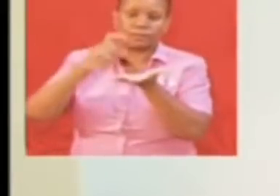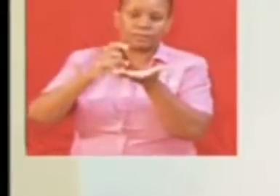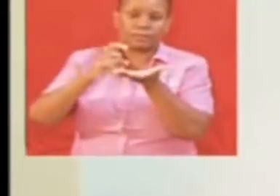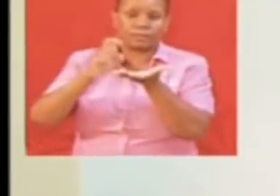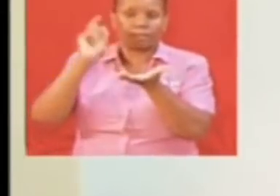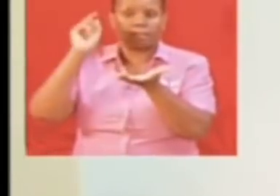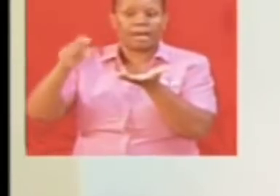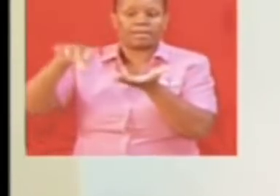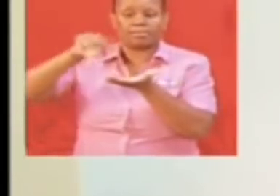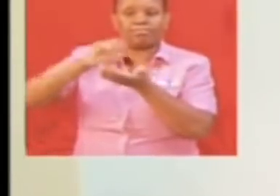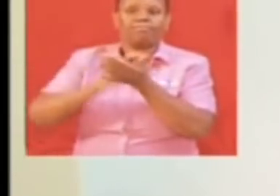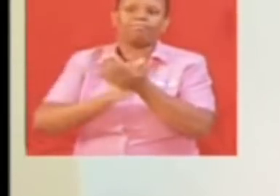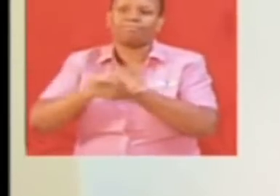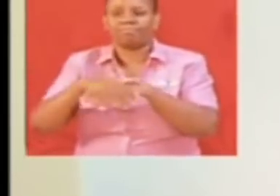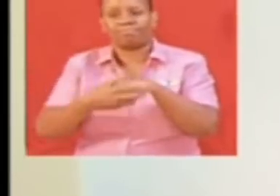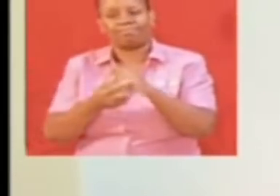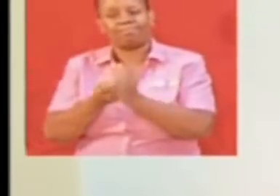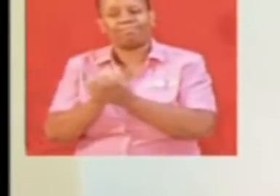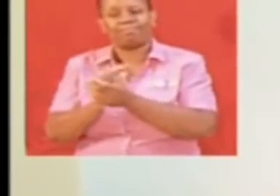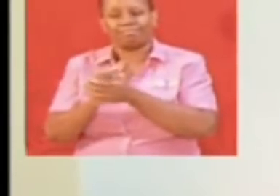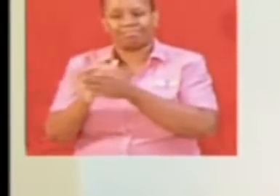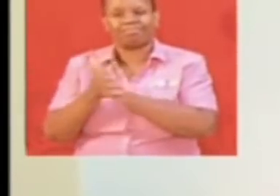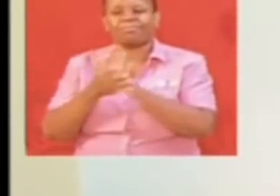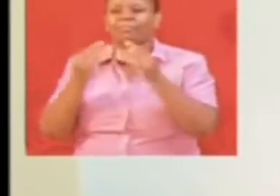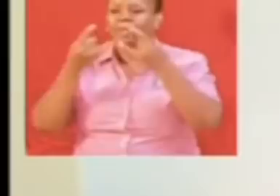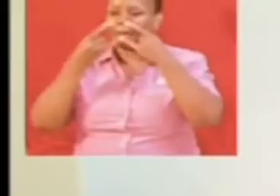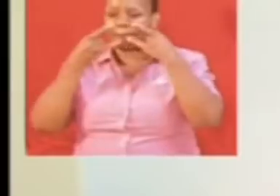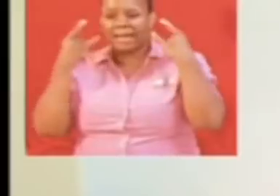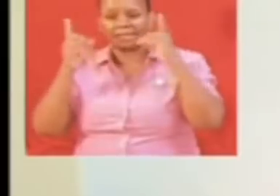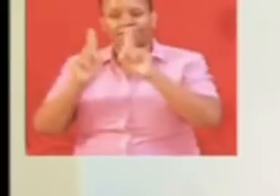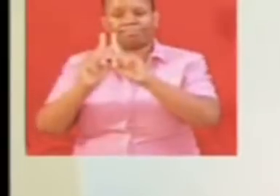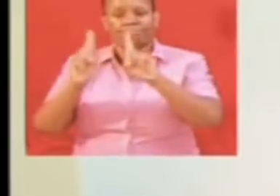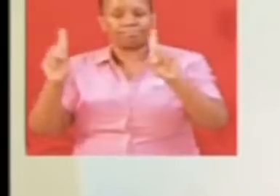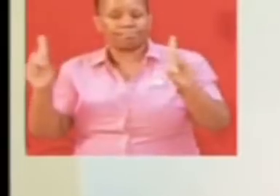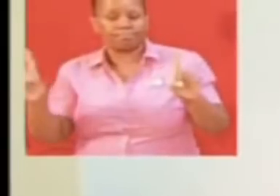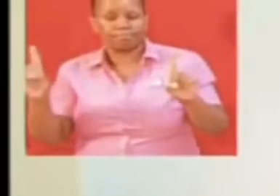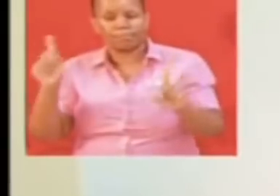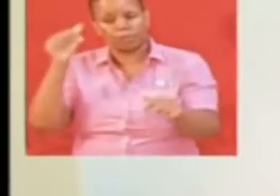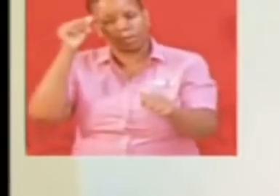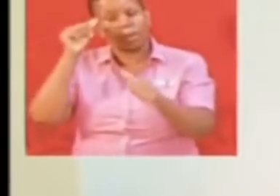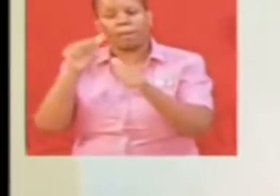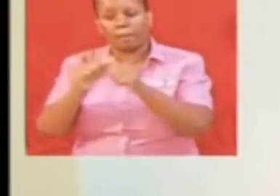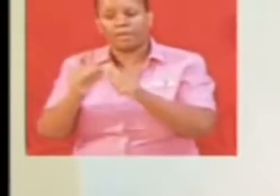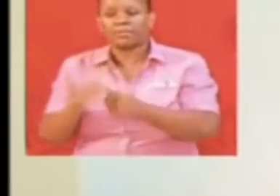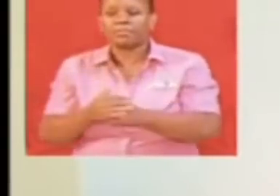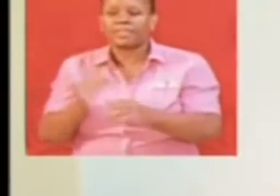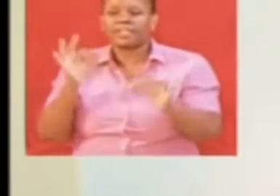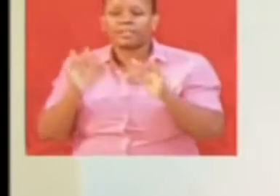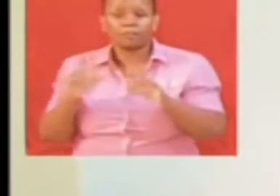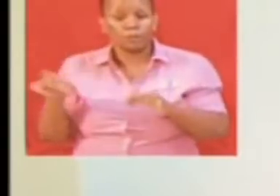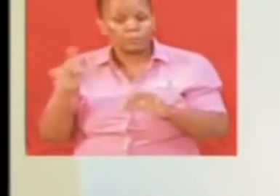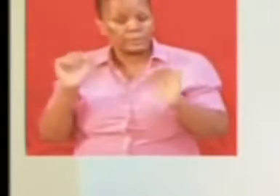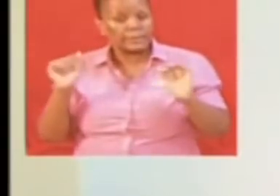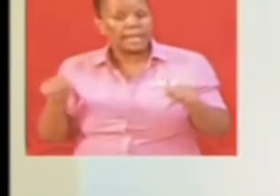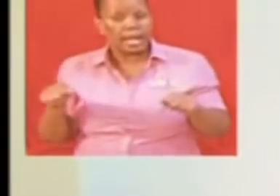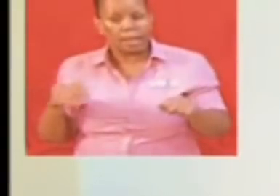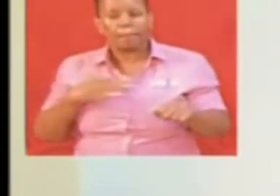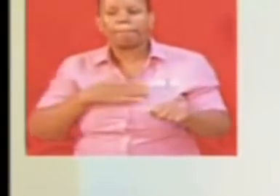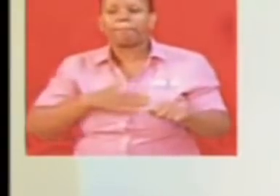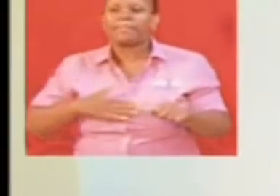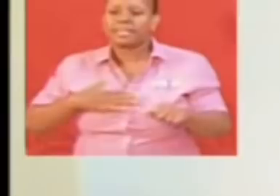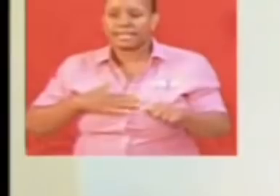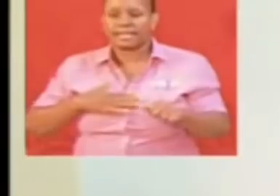And finally, if you are sick, please stay home. And if you feel sufficiently